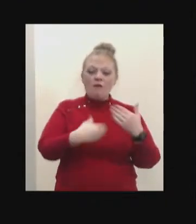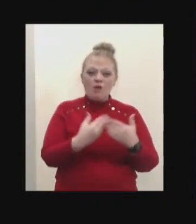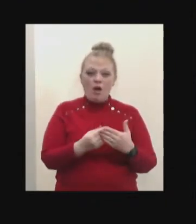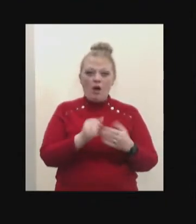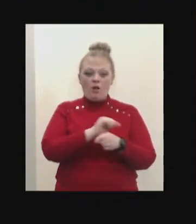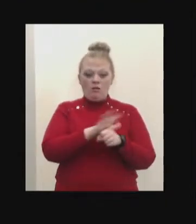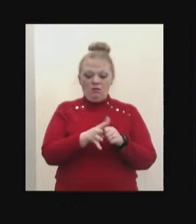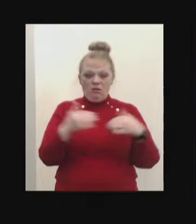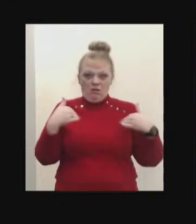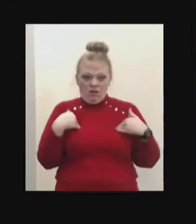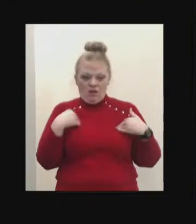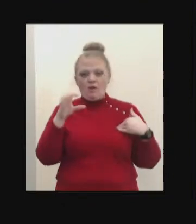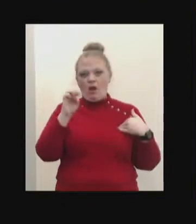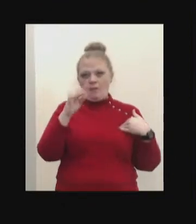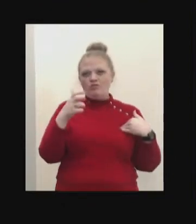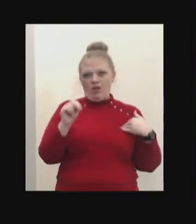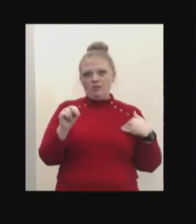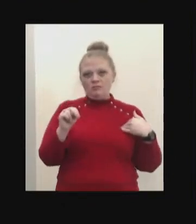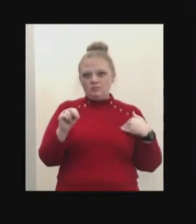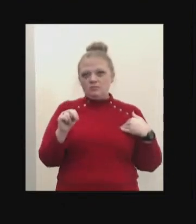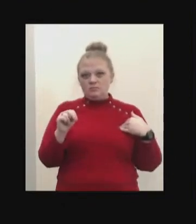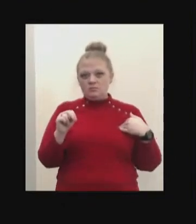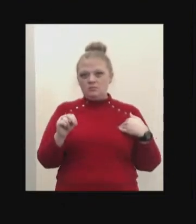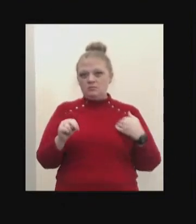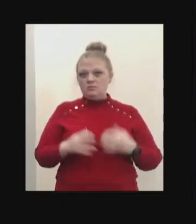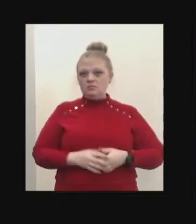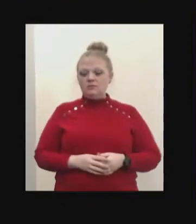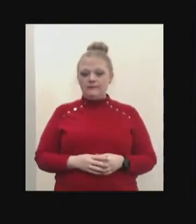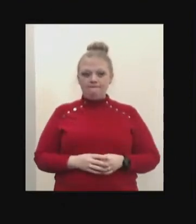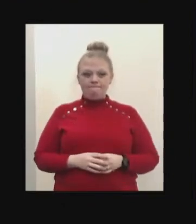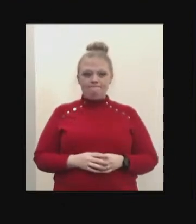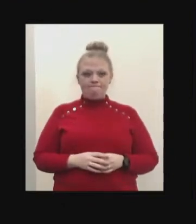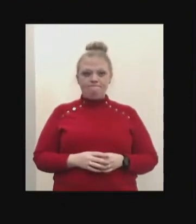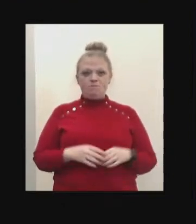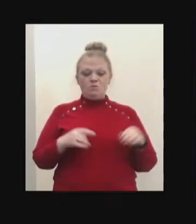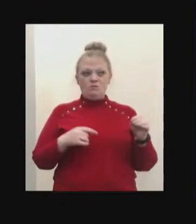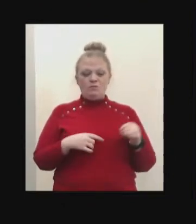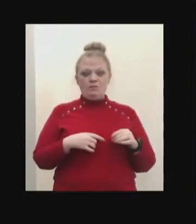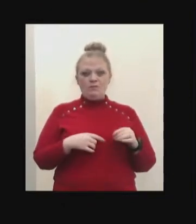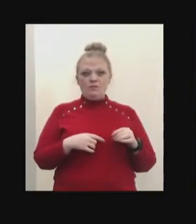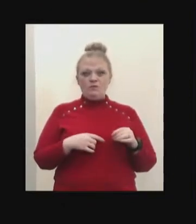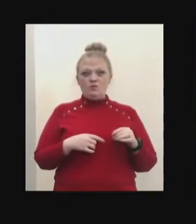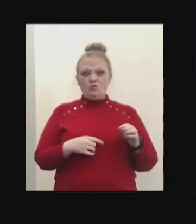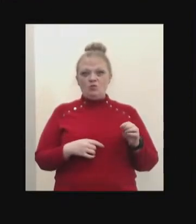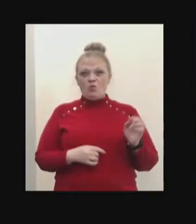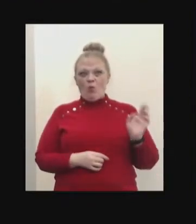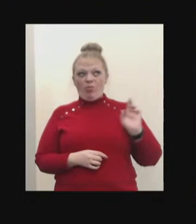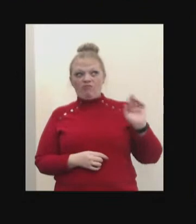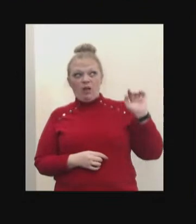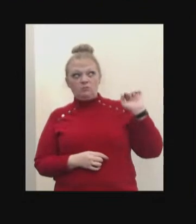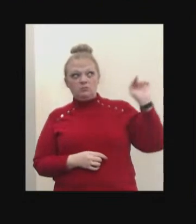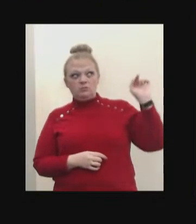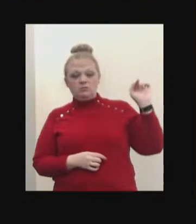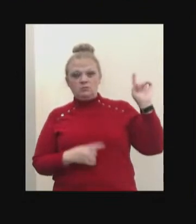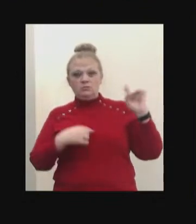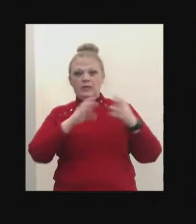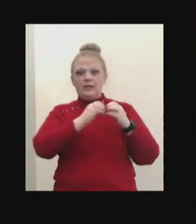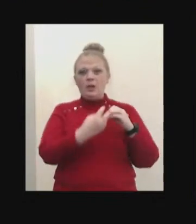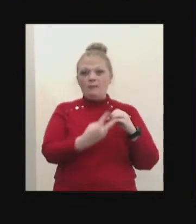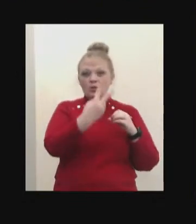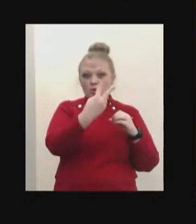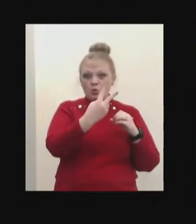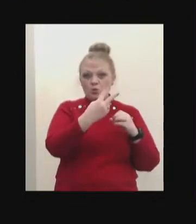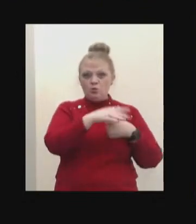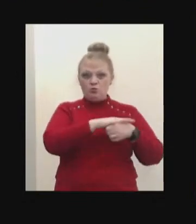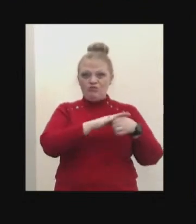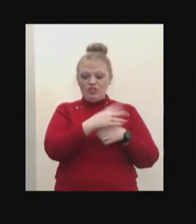cases are Omicron. And you can see on the map on the upper right-hand side, number 2 corresponds to region 2,